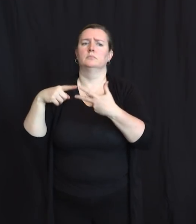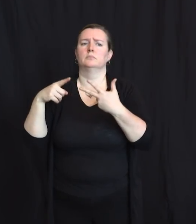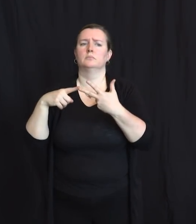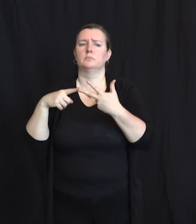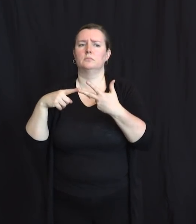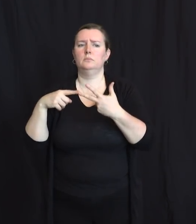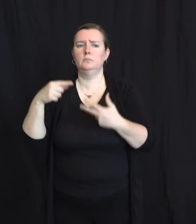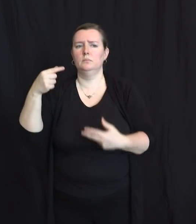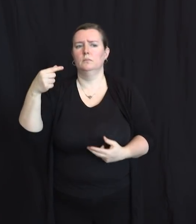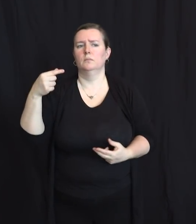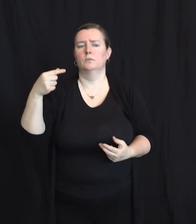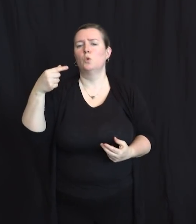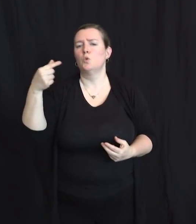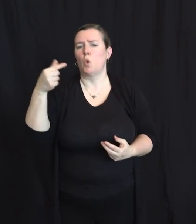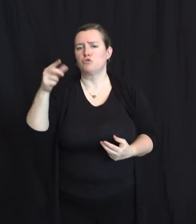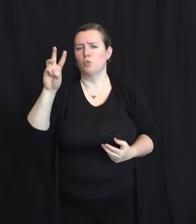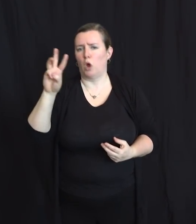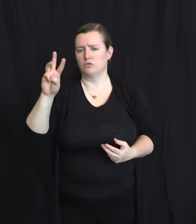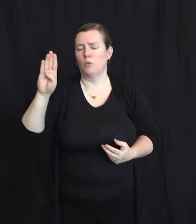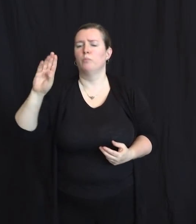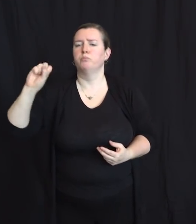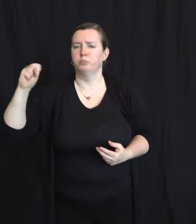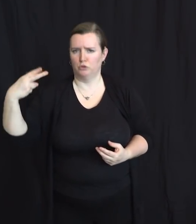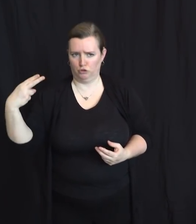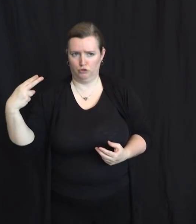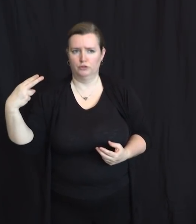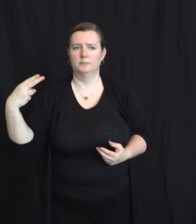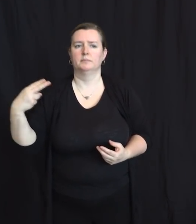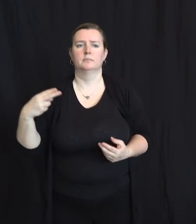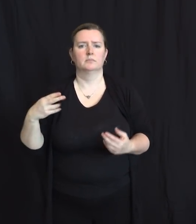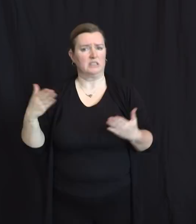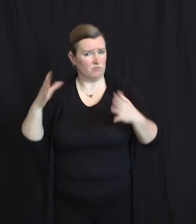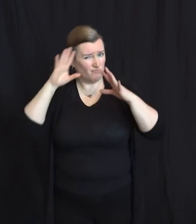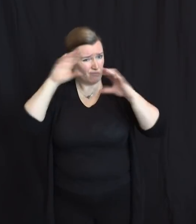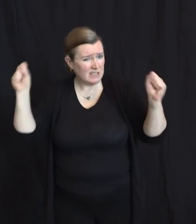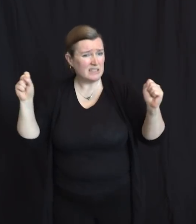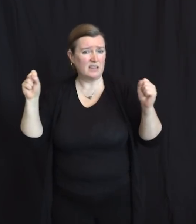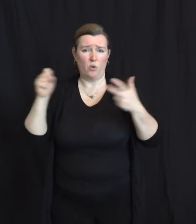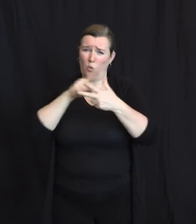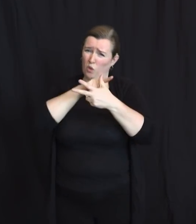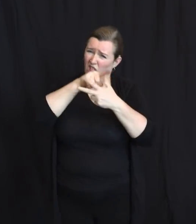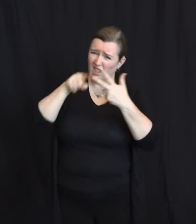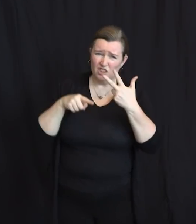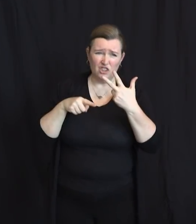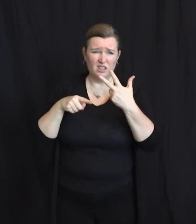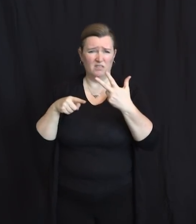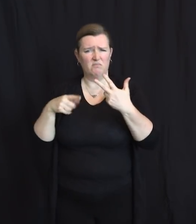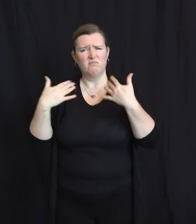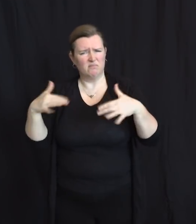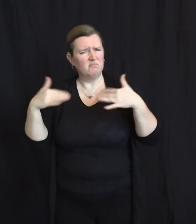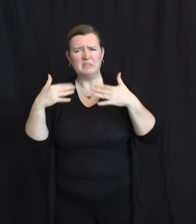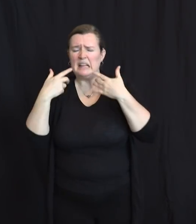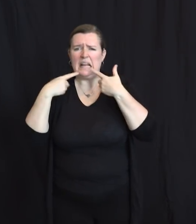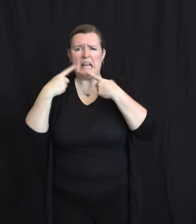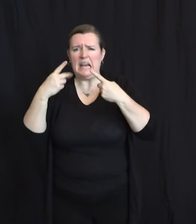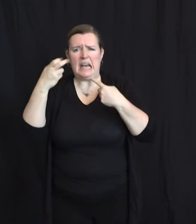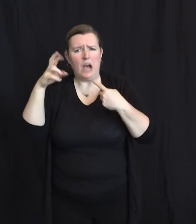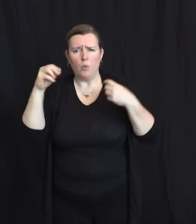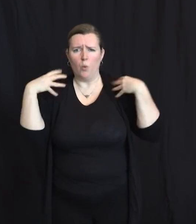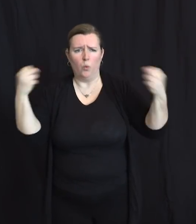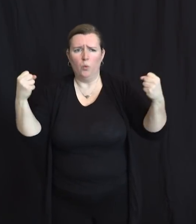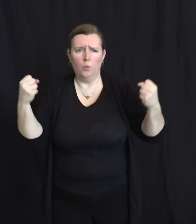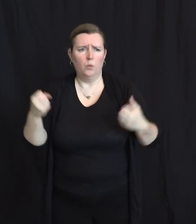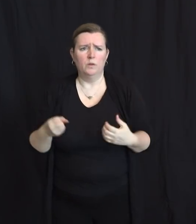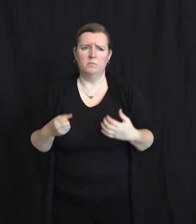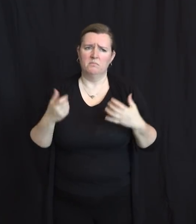guy who presided this country when the Berlin Wall fell. Those were leaders who met the moment, who got big. They did not get small. They